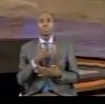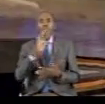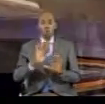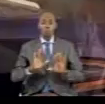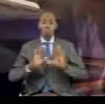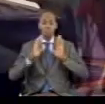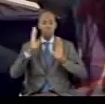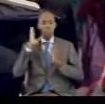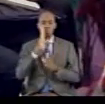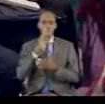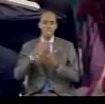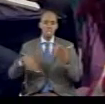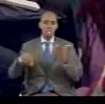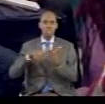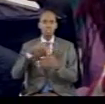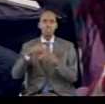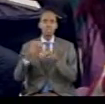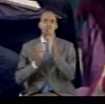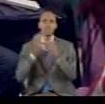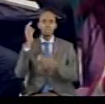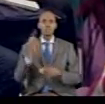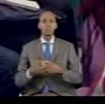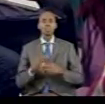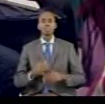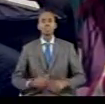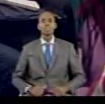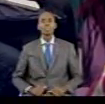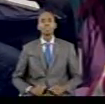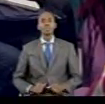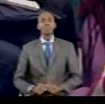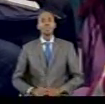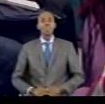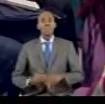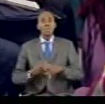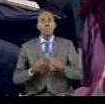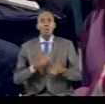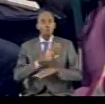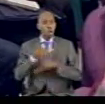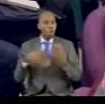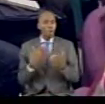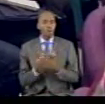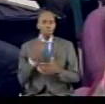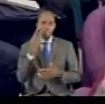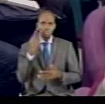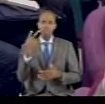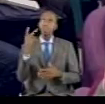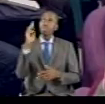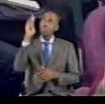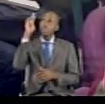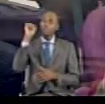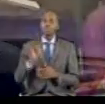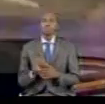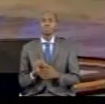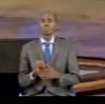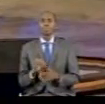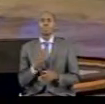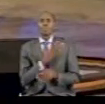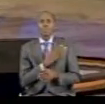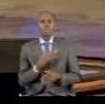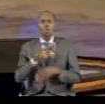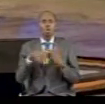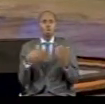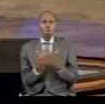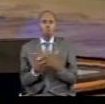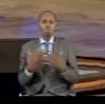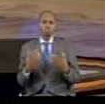in Jesus' name. For they all saw him, and they were afraid, and immediately